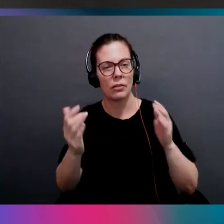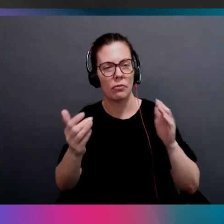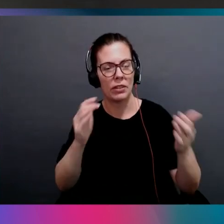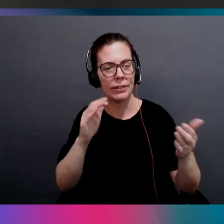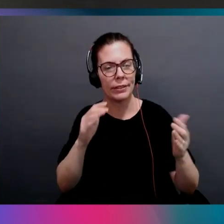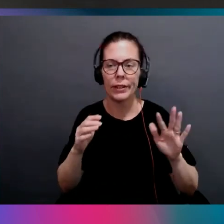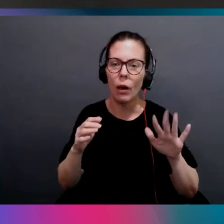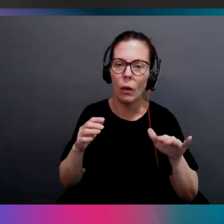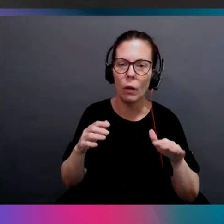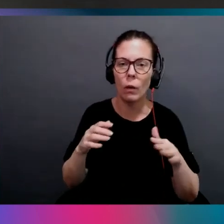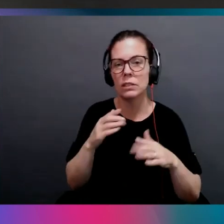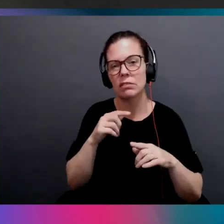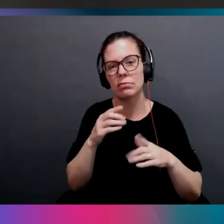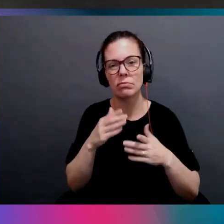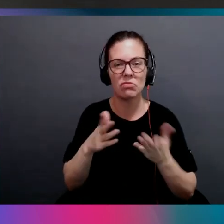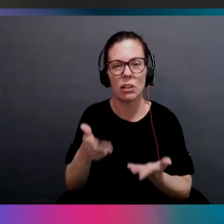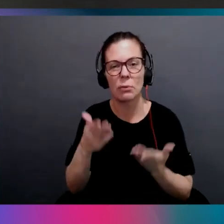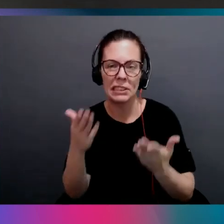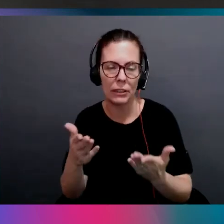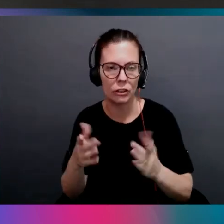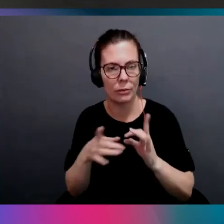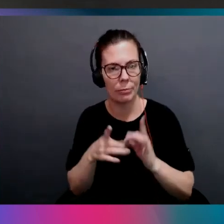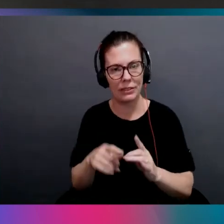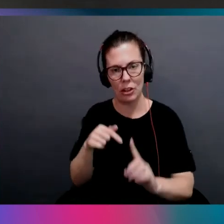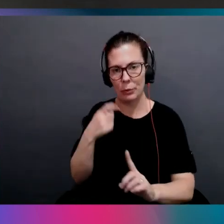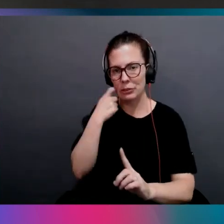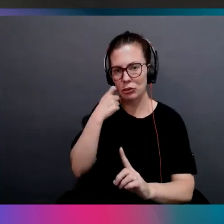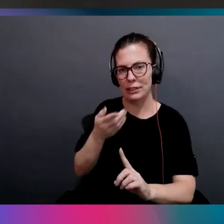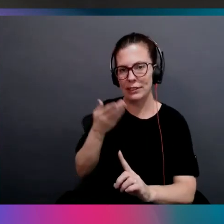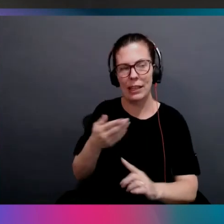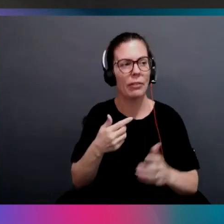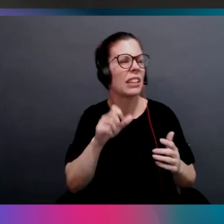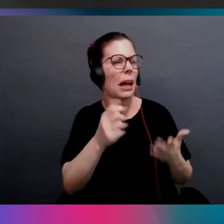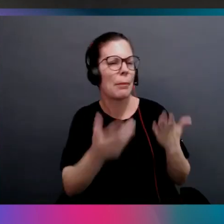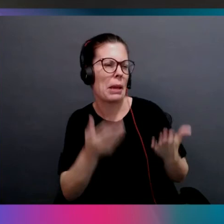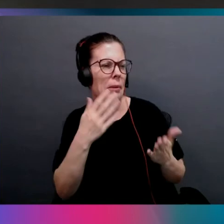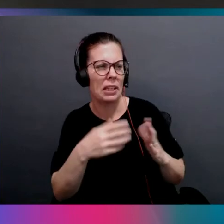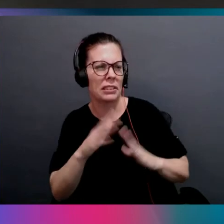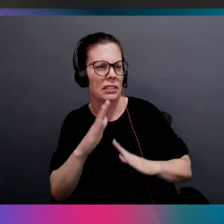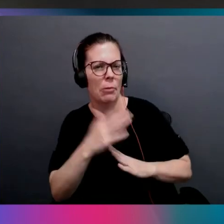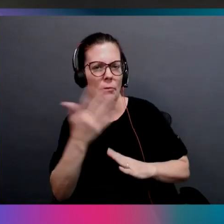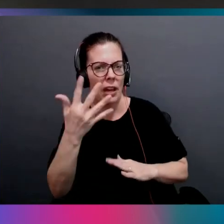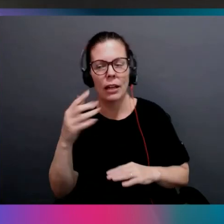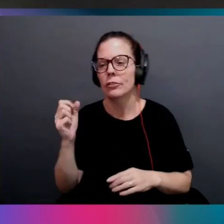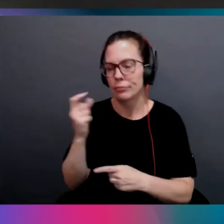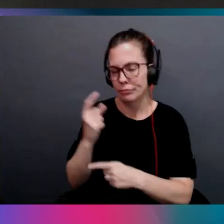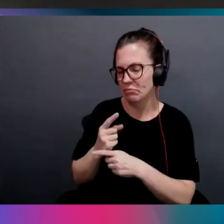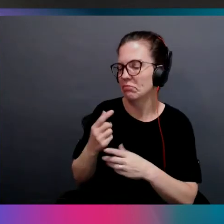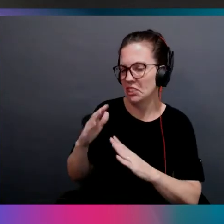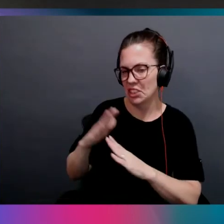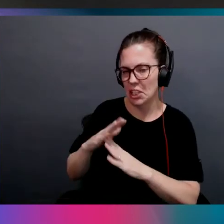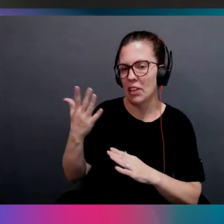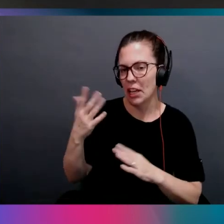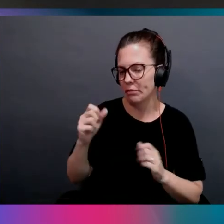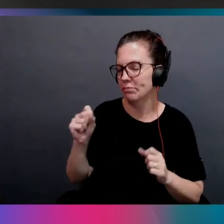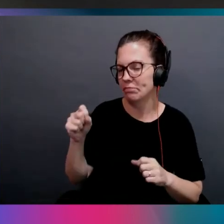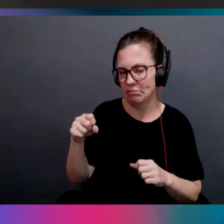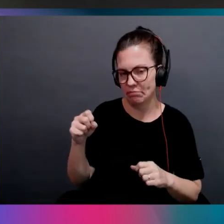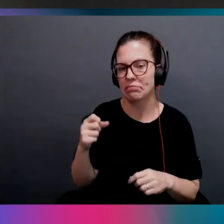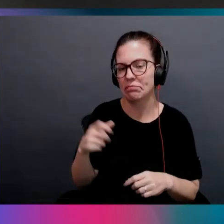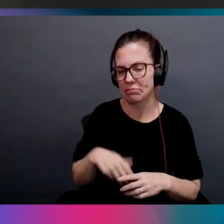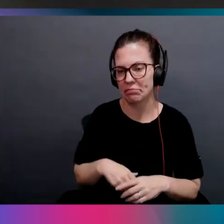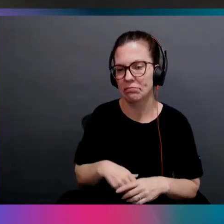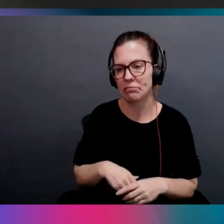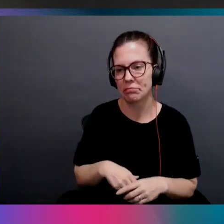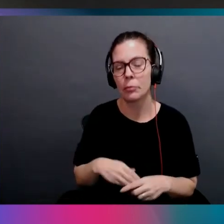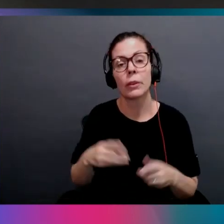some recommendations based on what we just maybe the top 5, for example. We'll do the top 5. Okay. Yeah, absolutely. So while